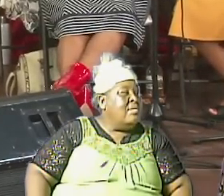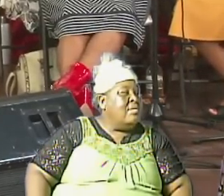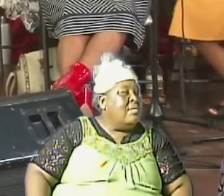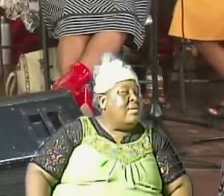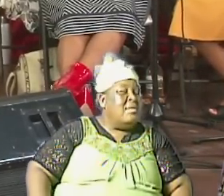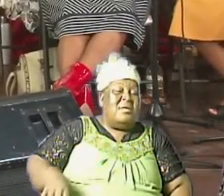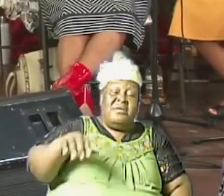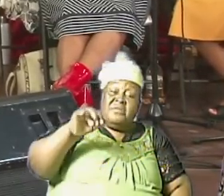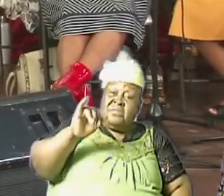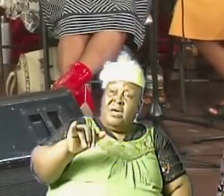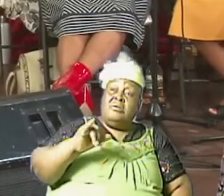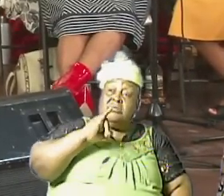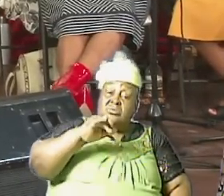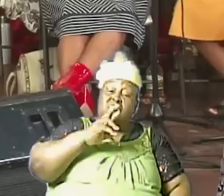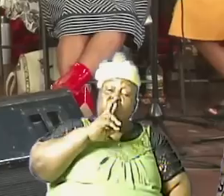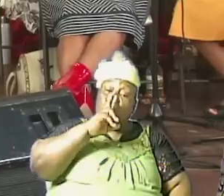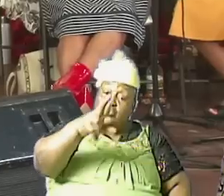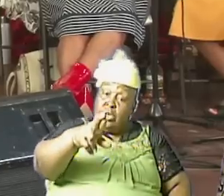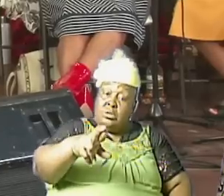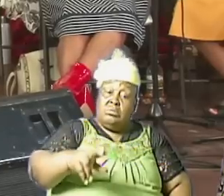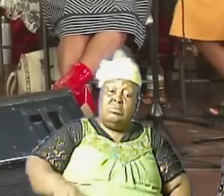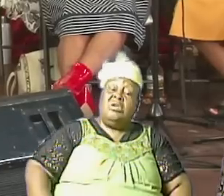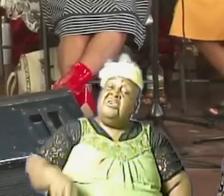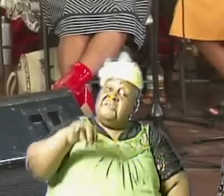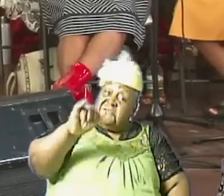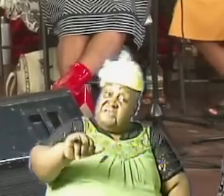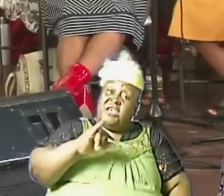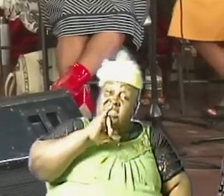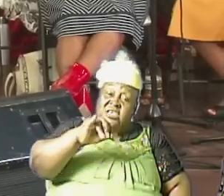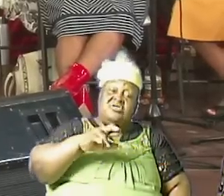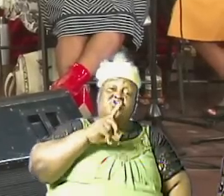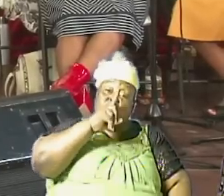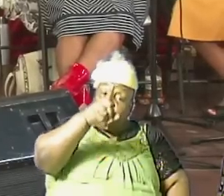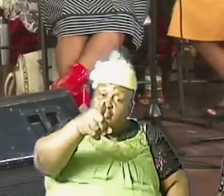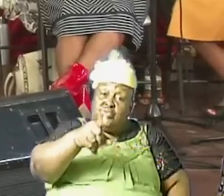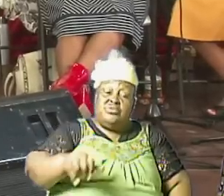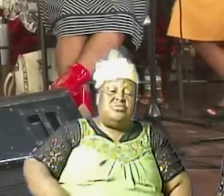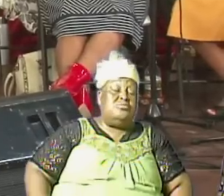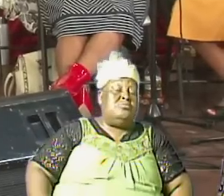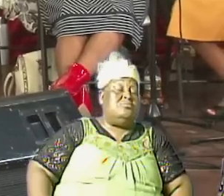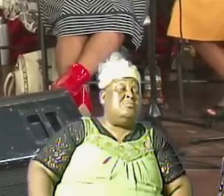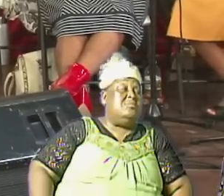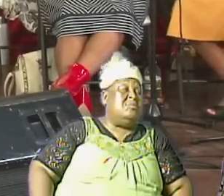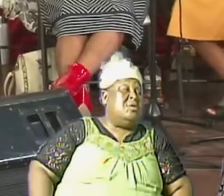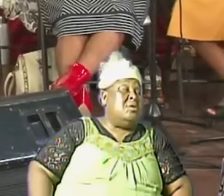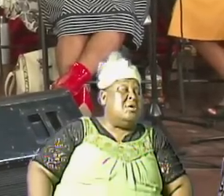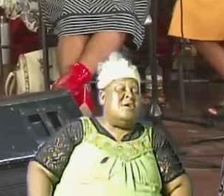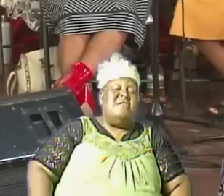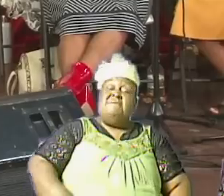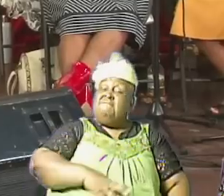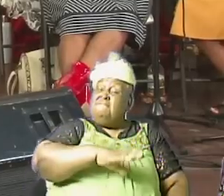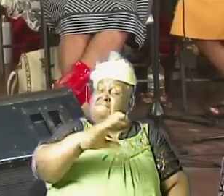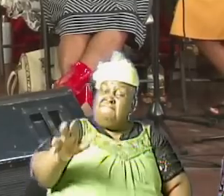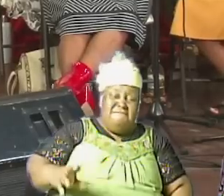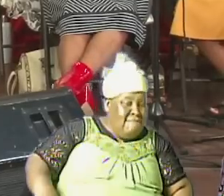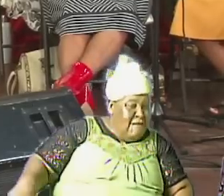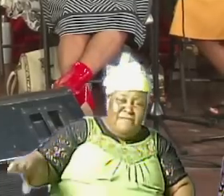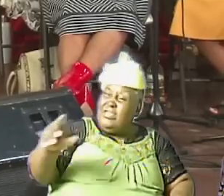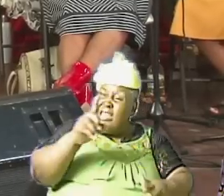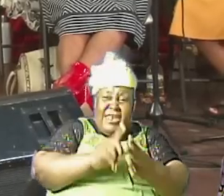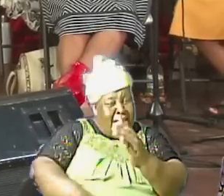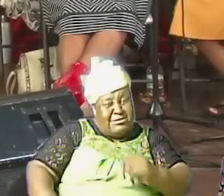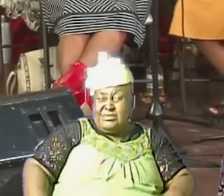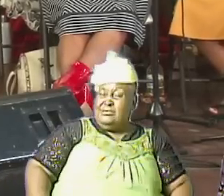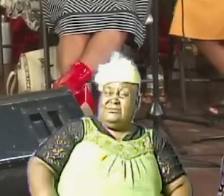That is our reality. That is the fact. But nevertheless,